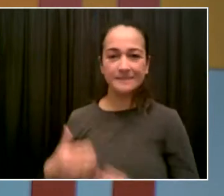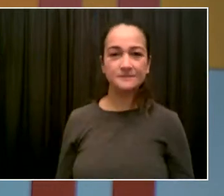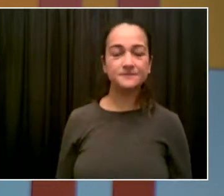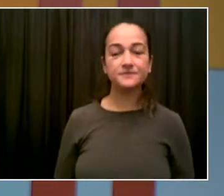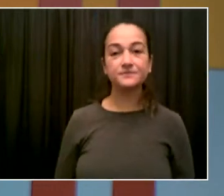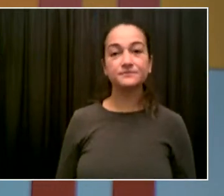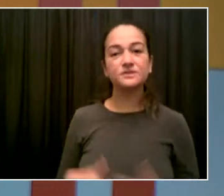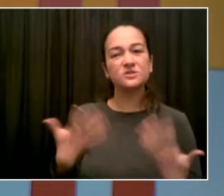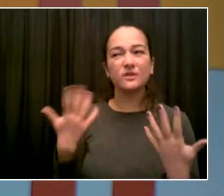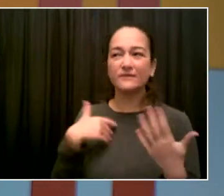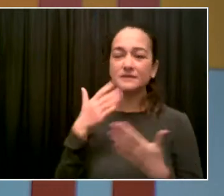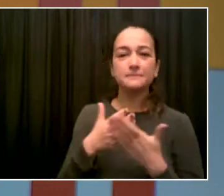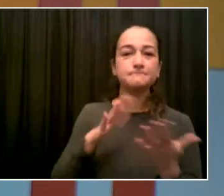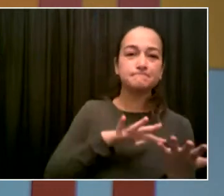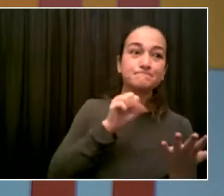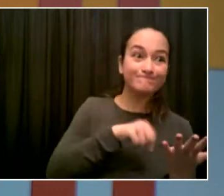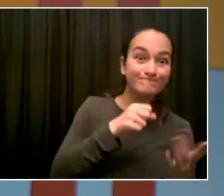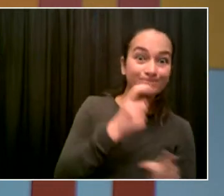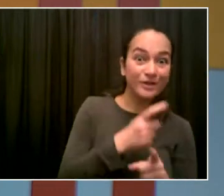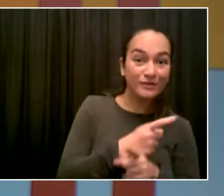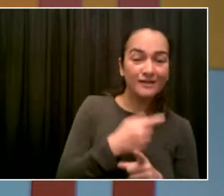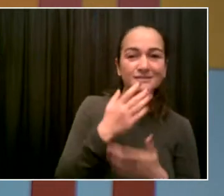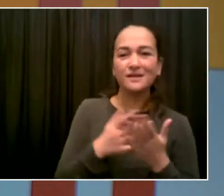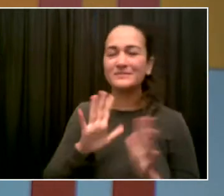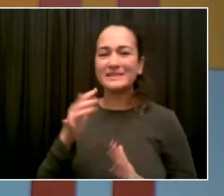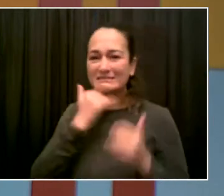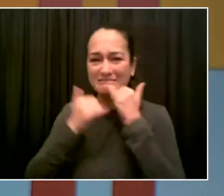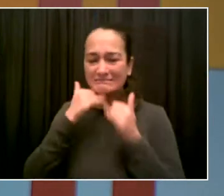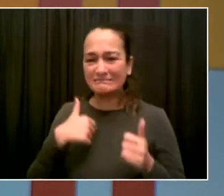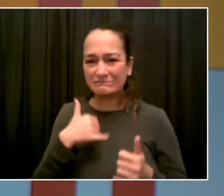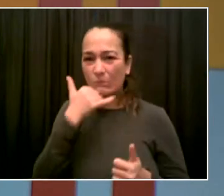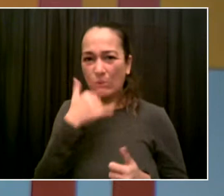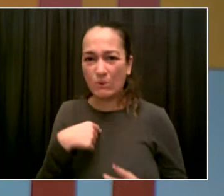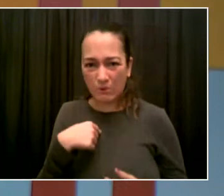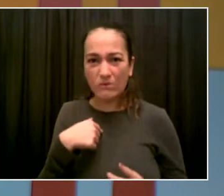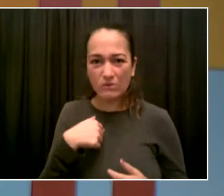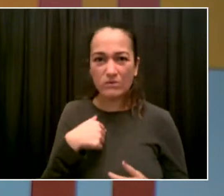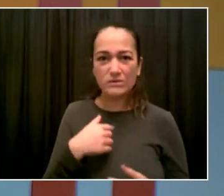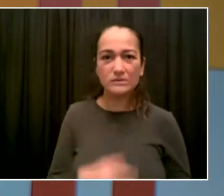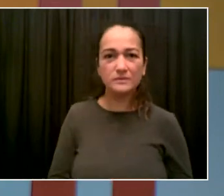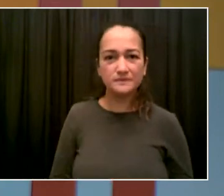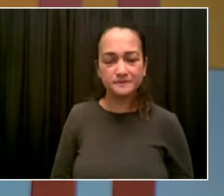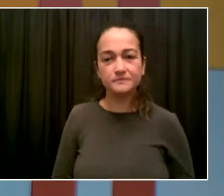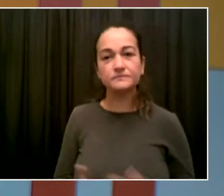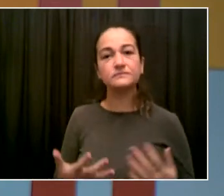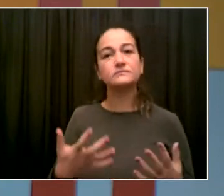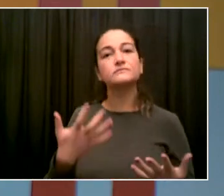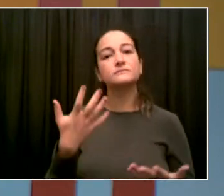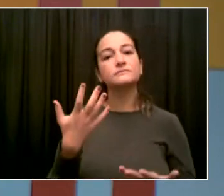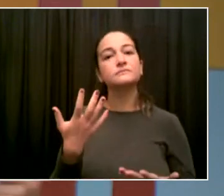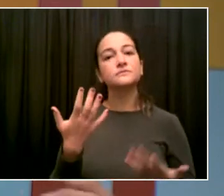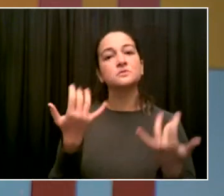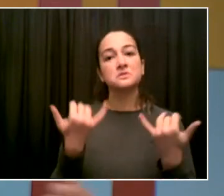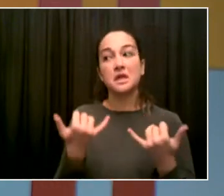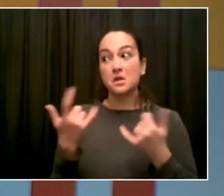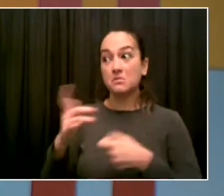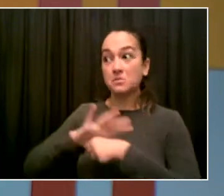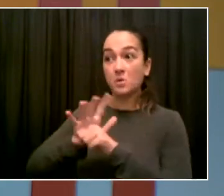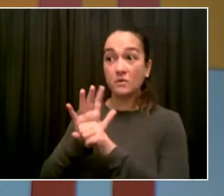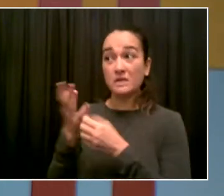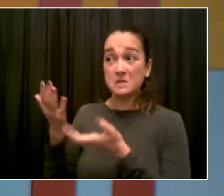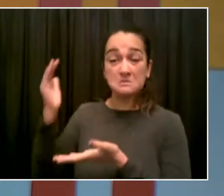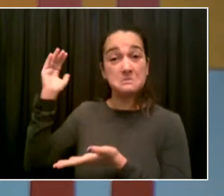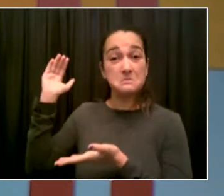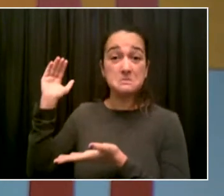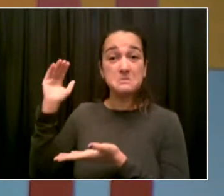well. And a lot of big projects are back on track now, and they're going to move quick, and that's what matters. Mr. Mayor, can Please, I just wanted